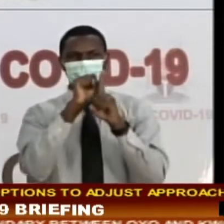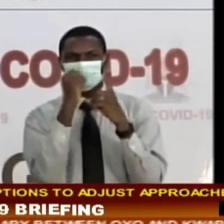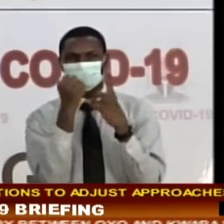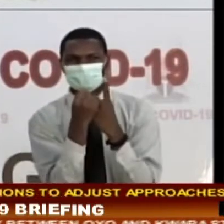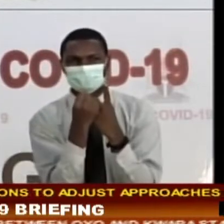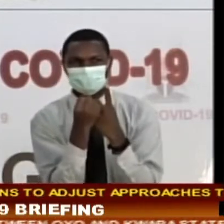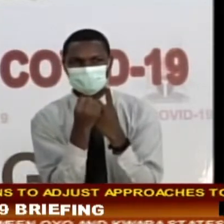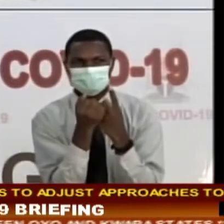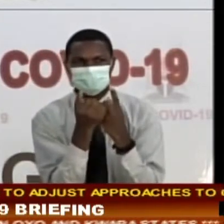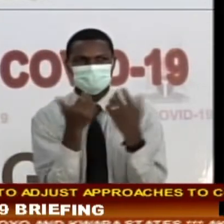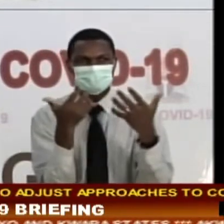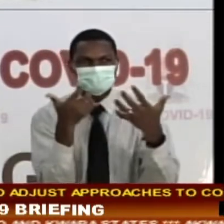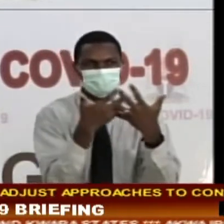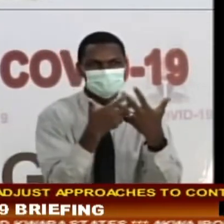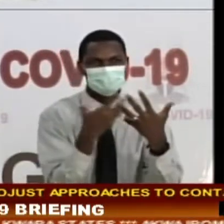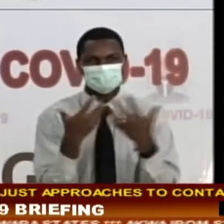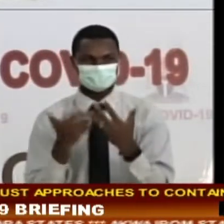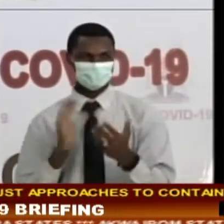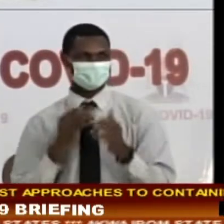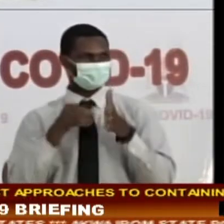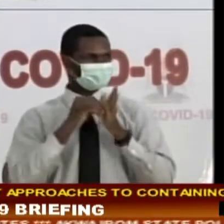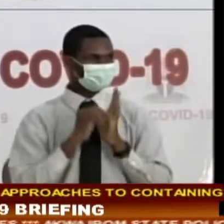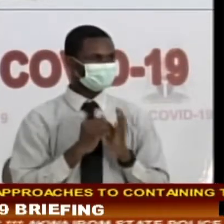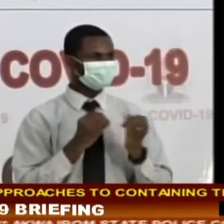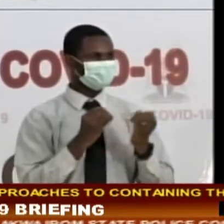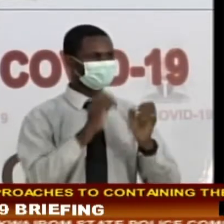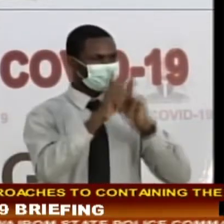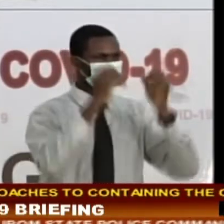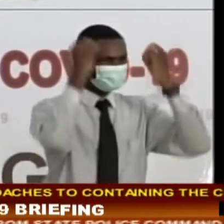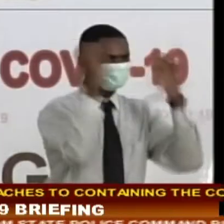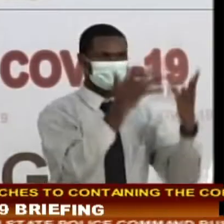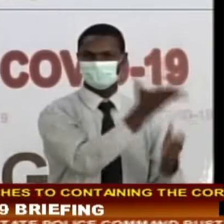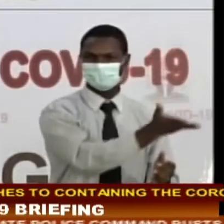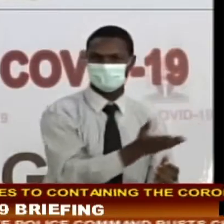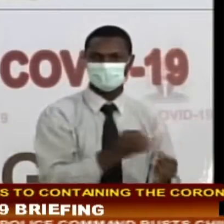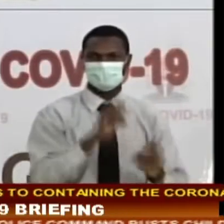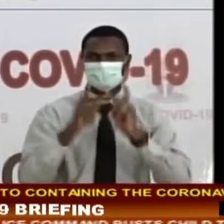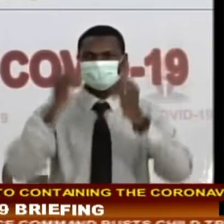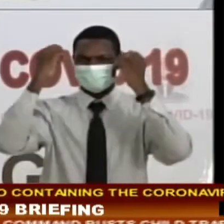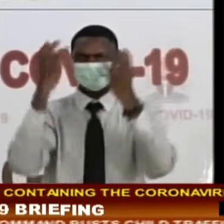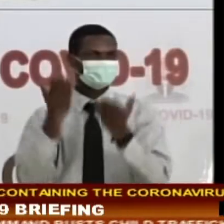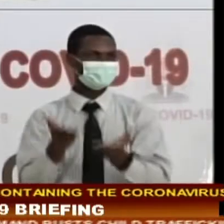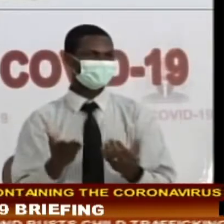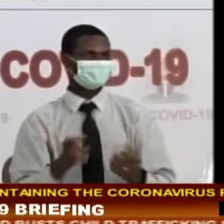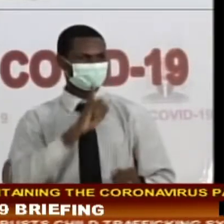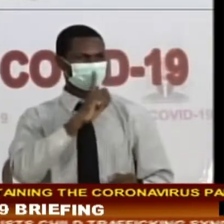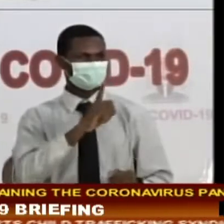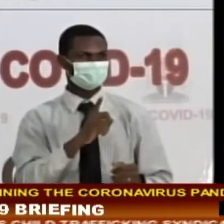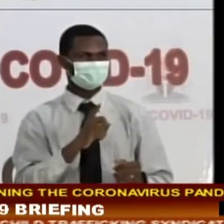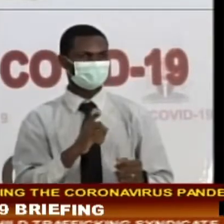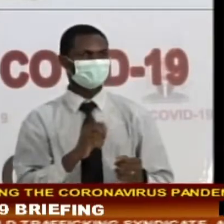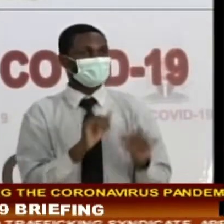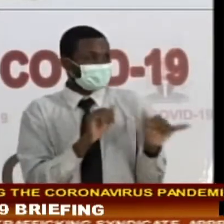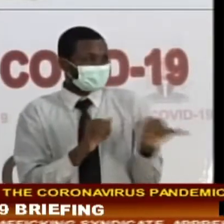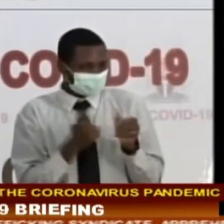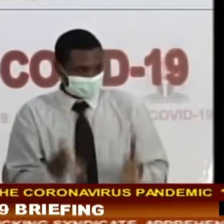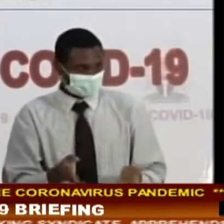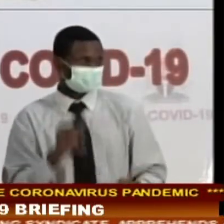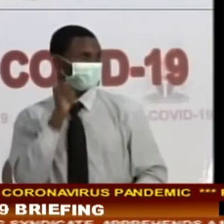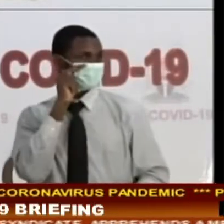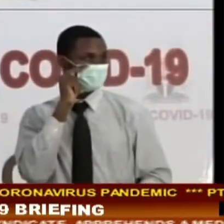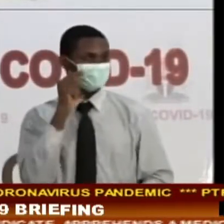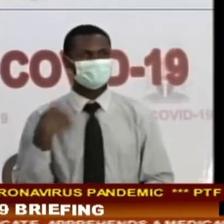population density in their cities and similarities in terms of population profile and that is what we kind of tried